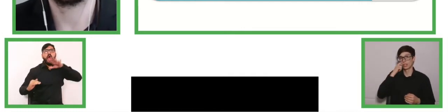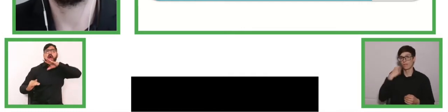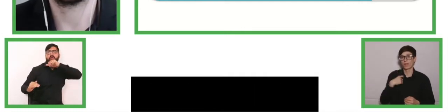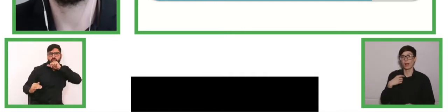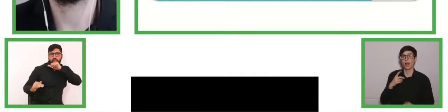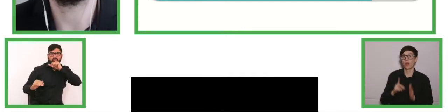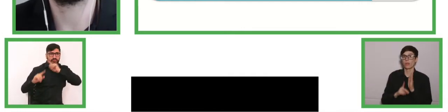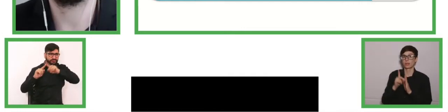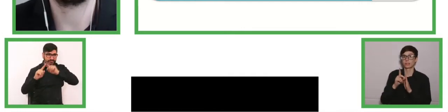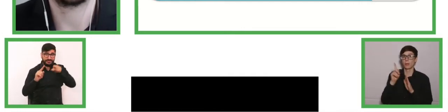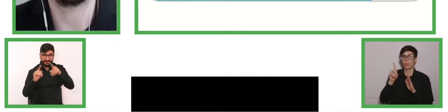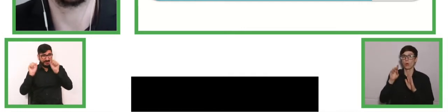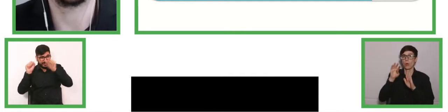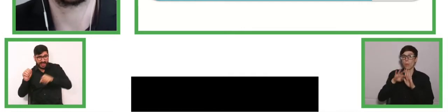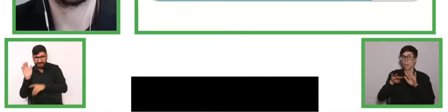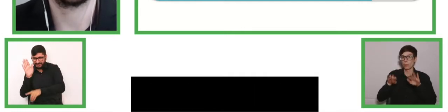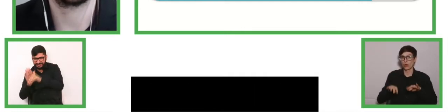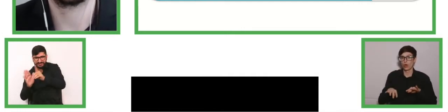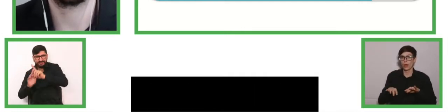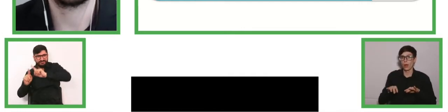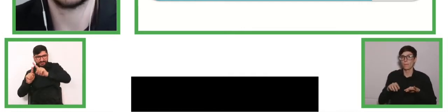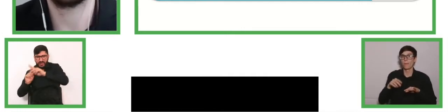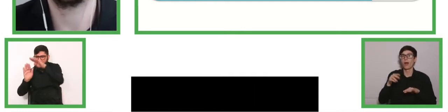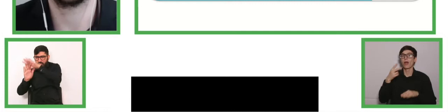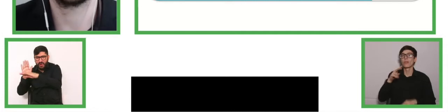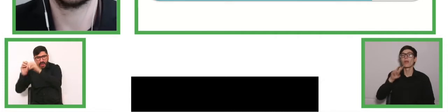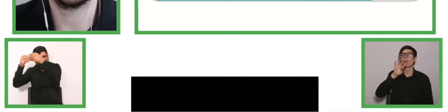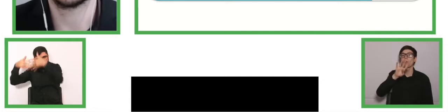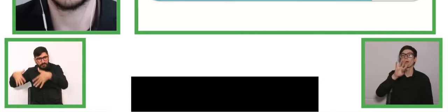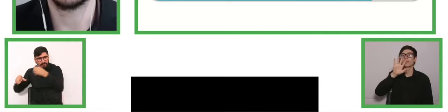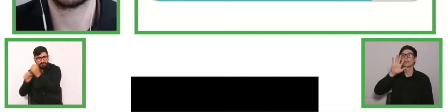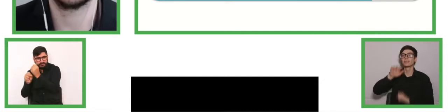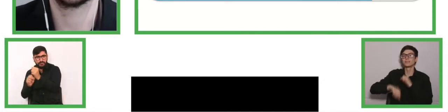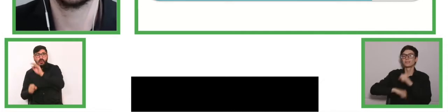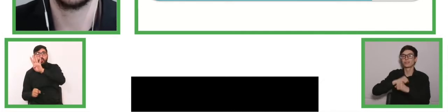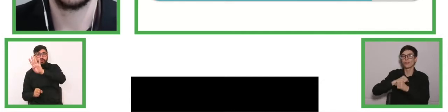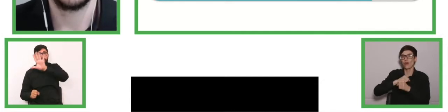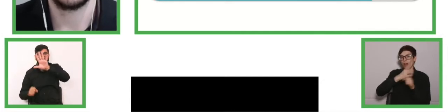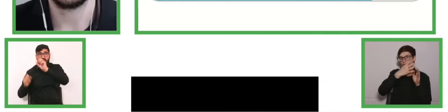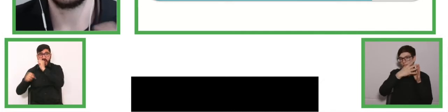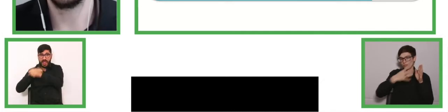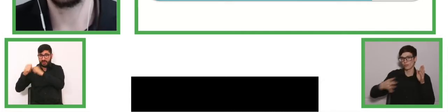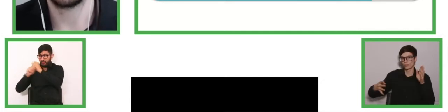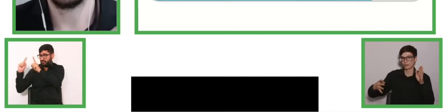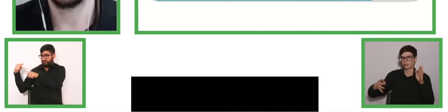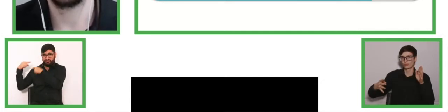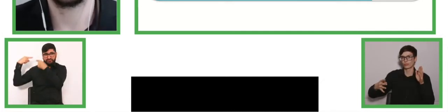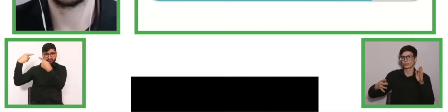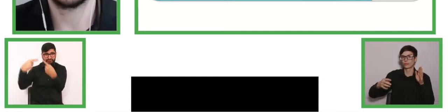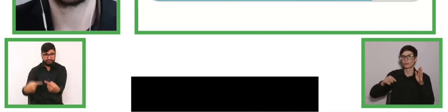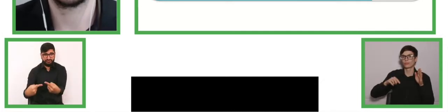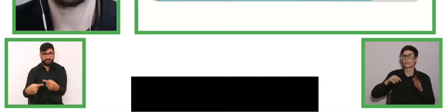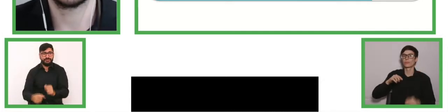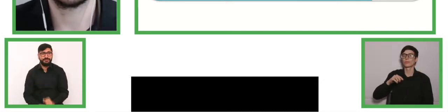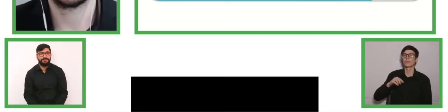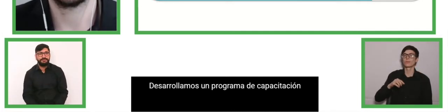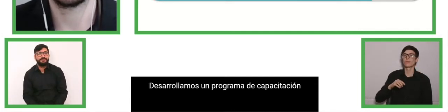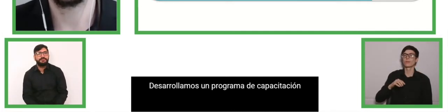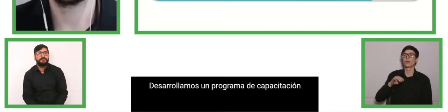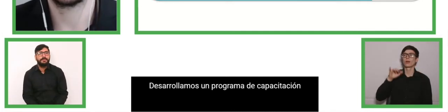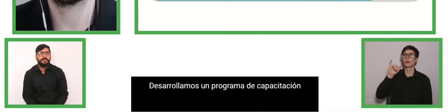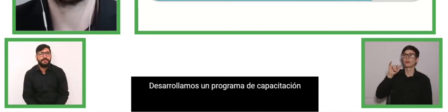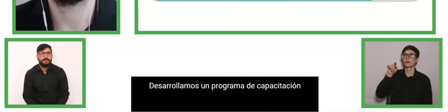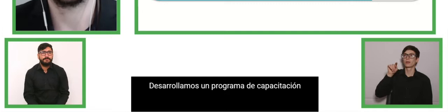45 hours in 7 modules. You can jump another slide, please. youth with and without disability